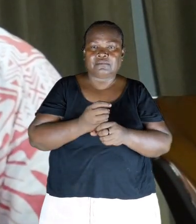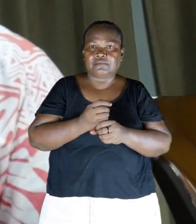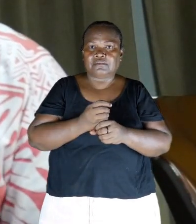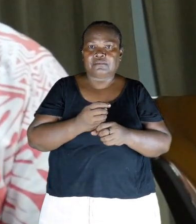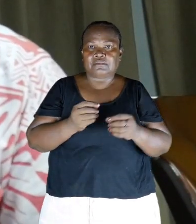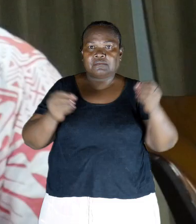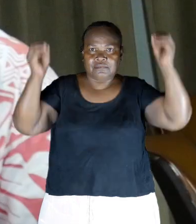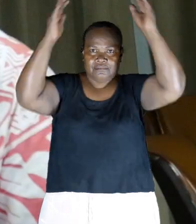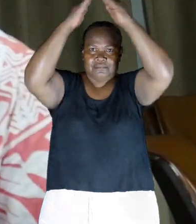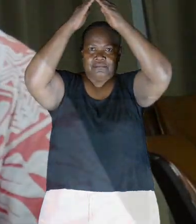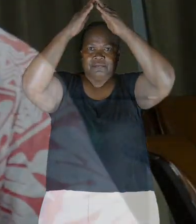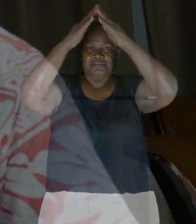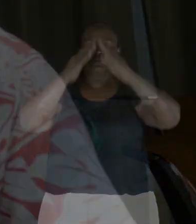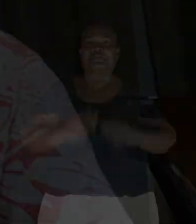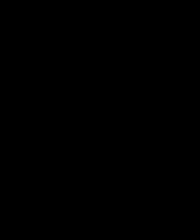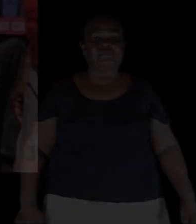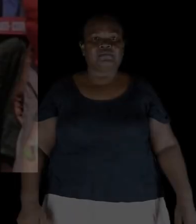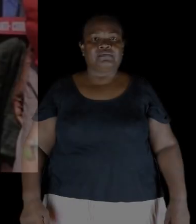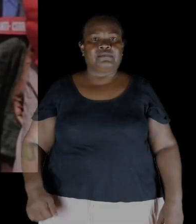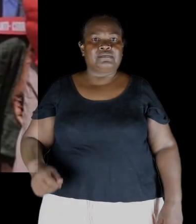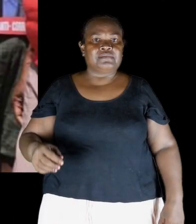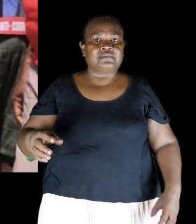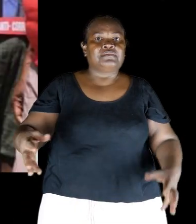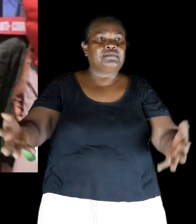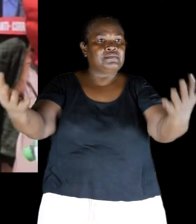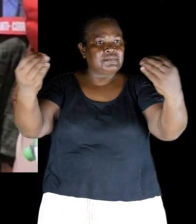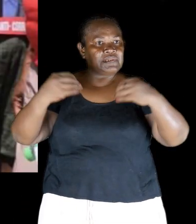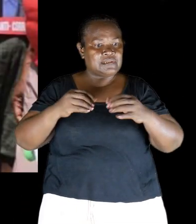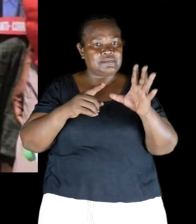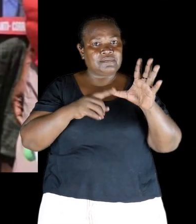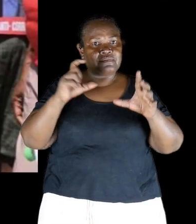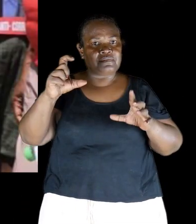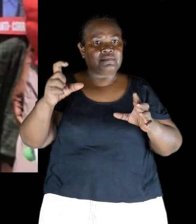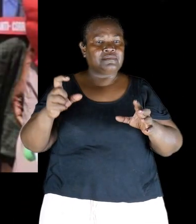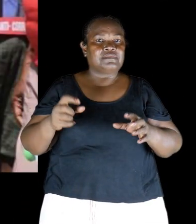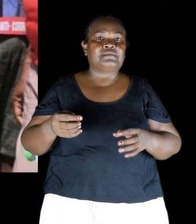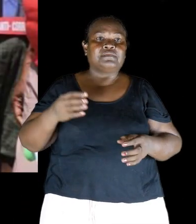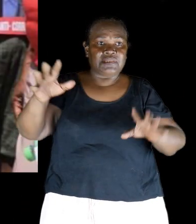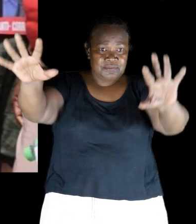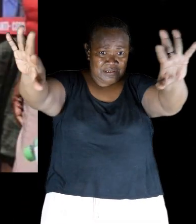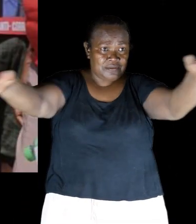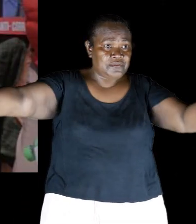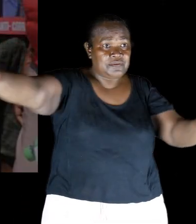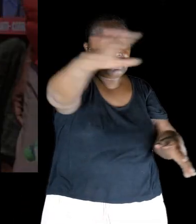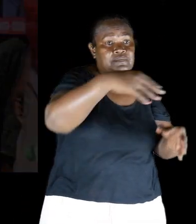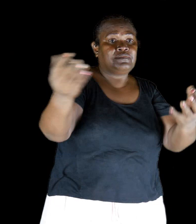law parliament.